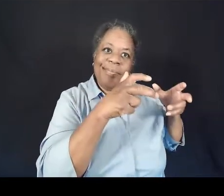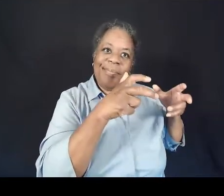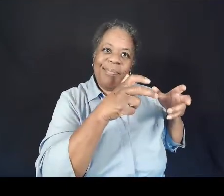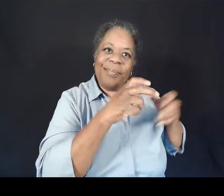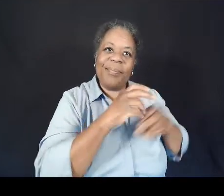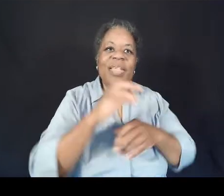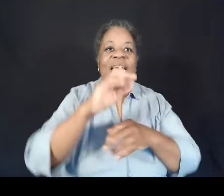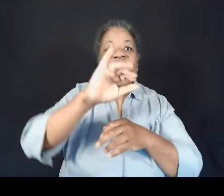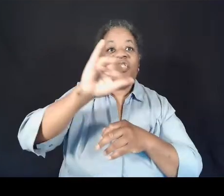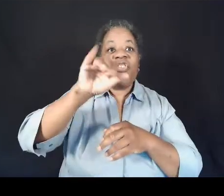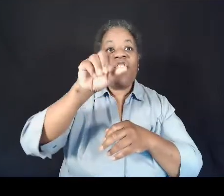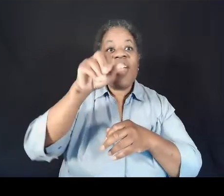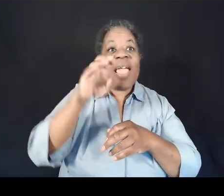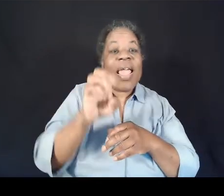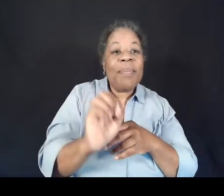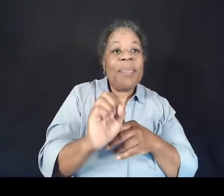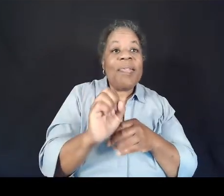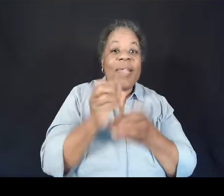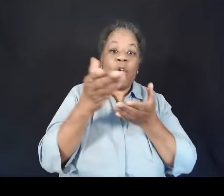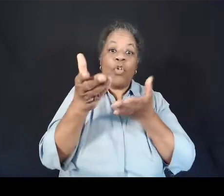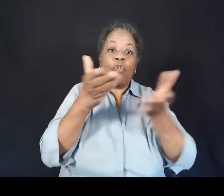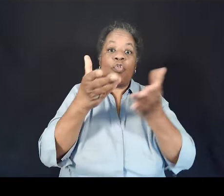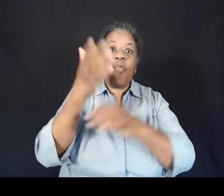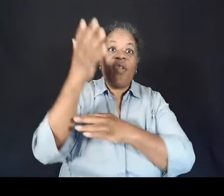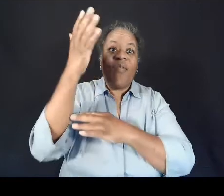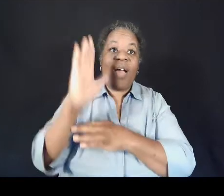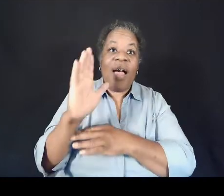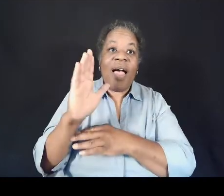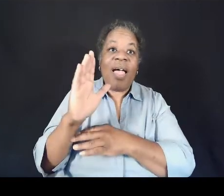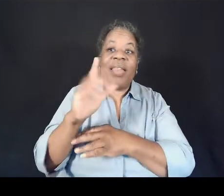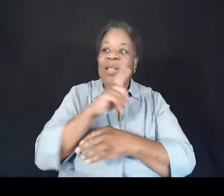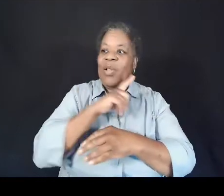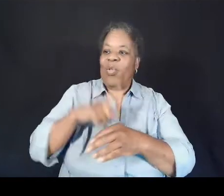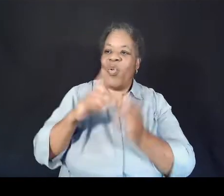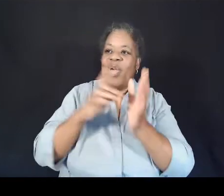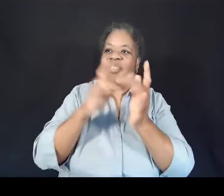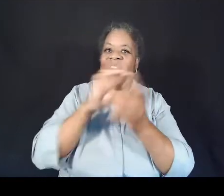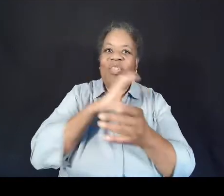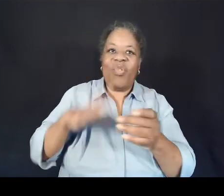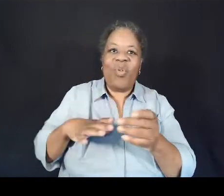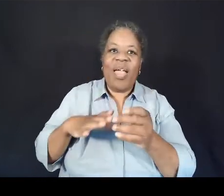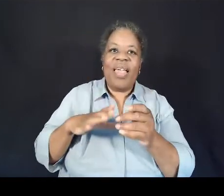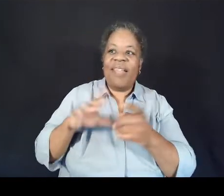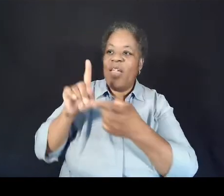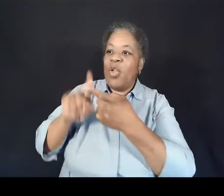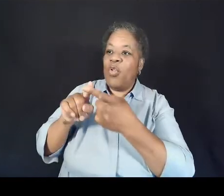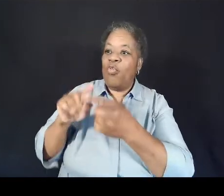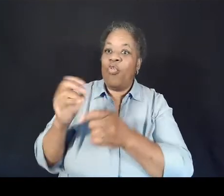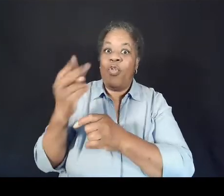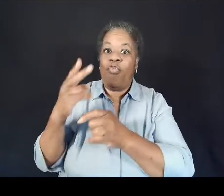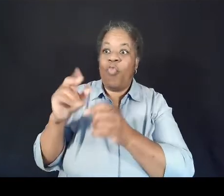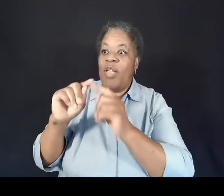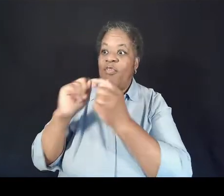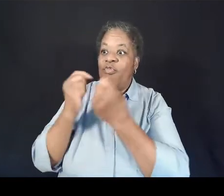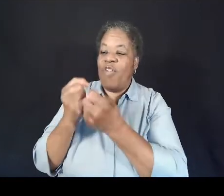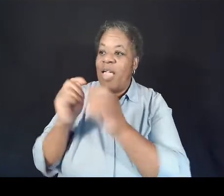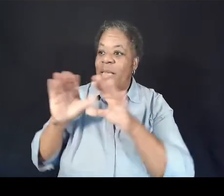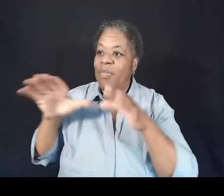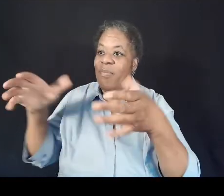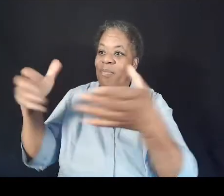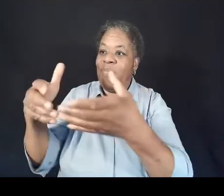James, a servant of God and of the Lord Jesus Christ, to the 12 tribes scattered among the nations,